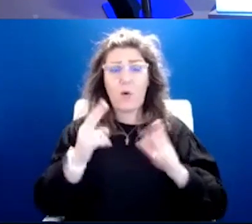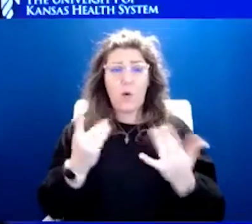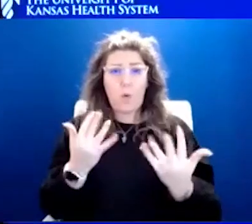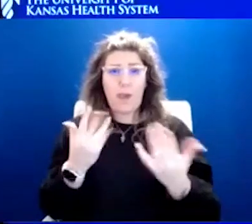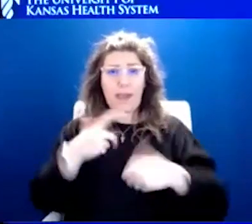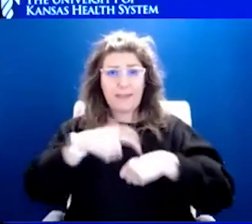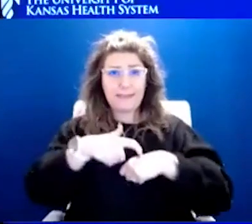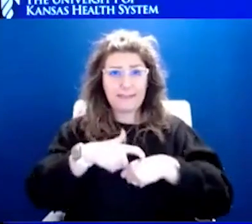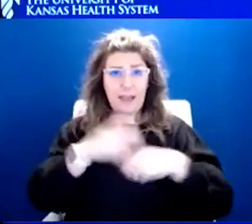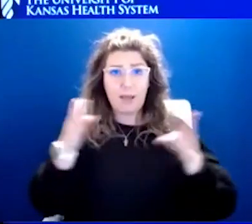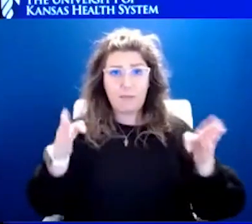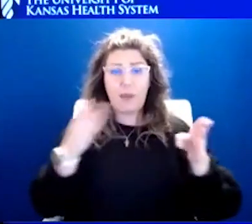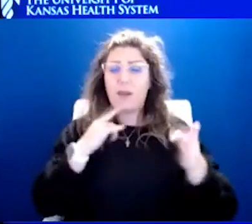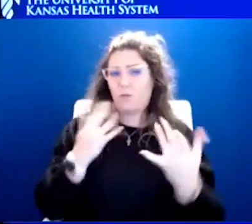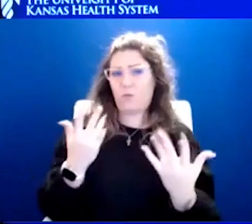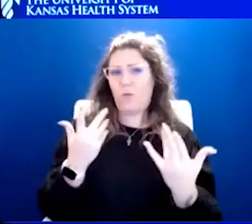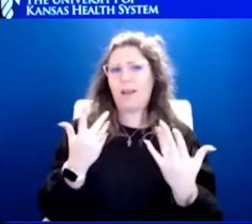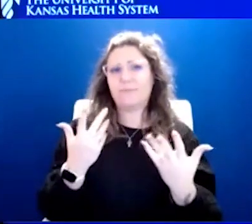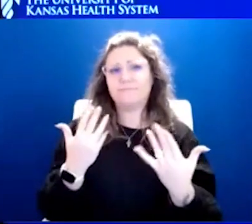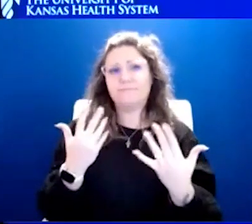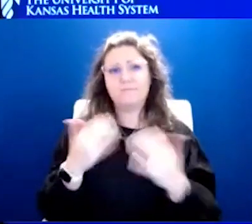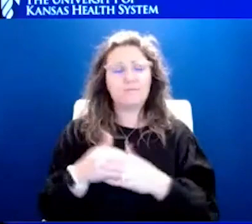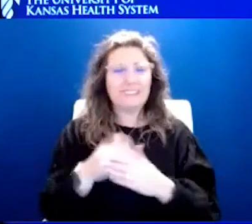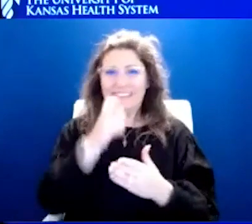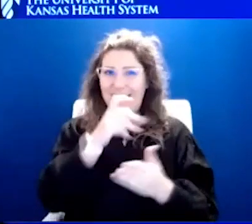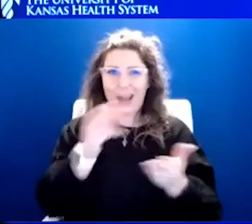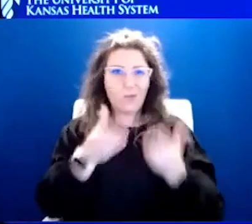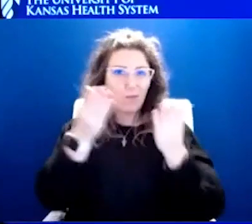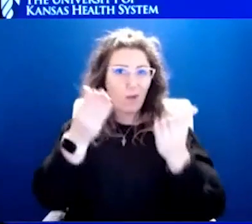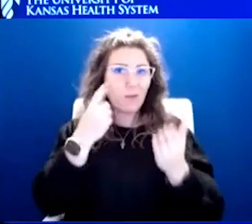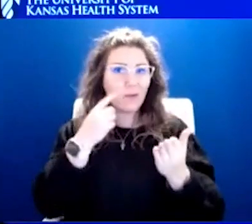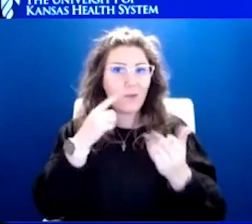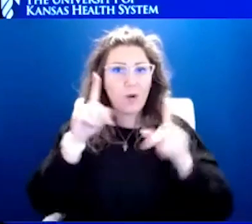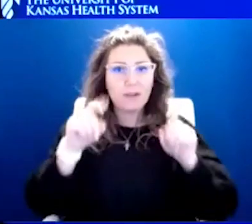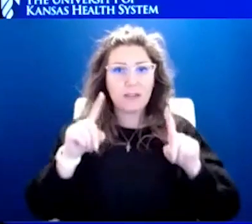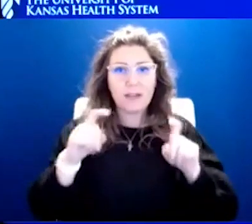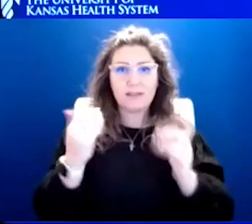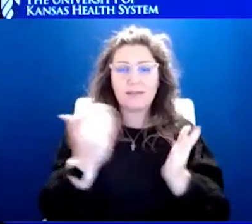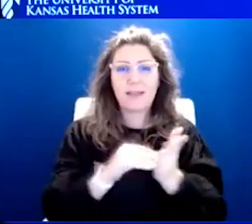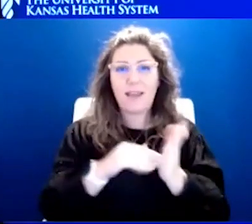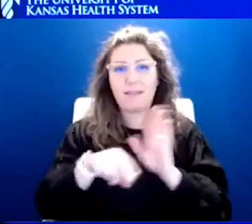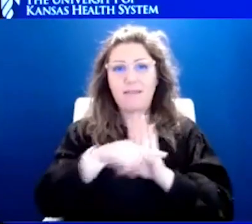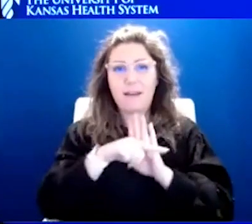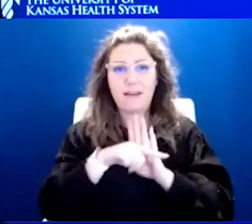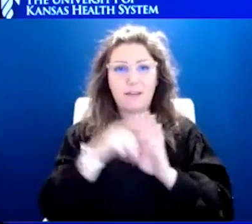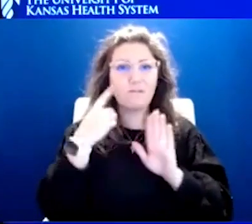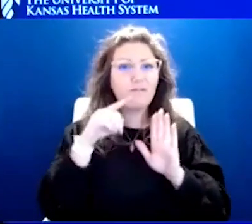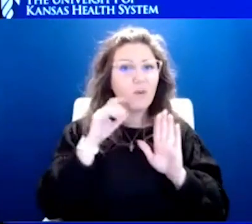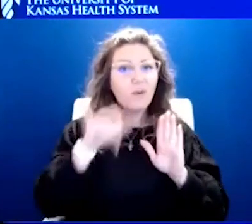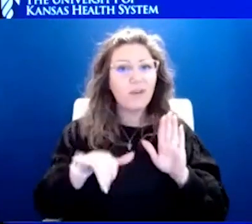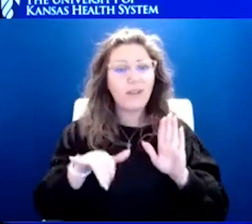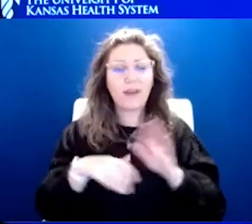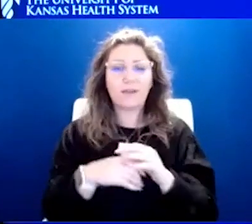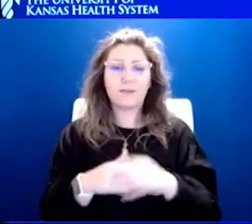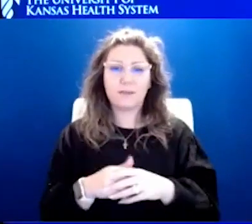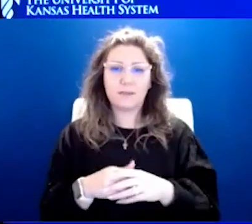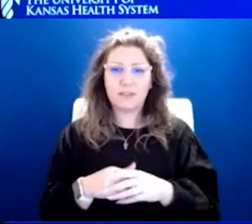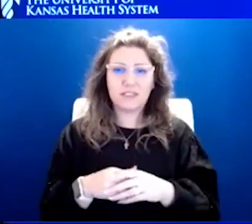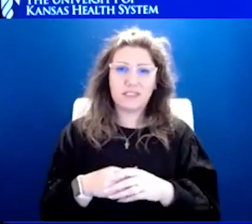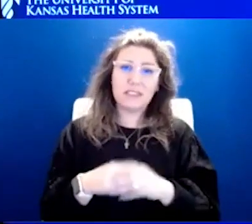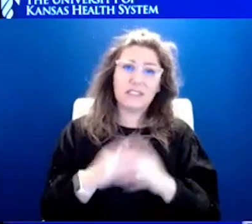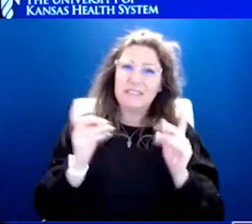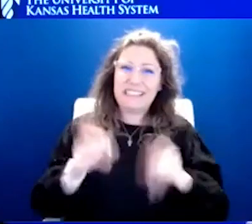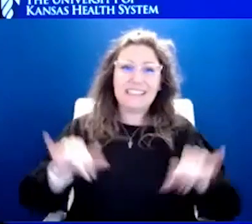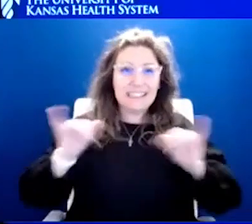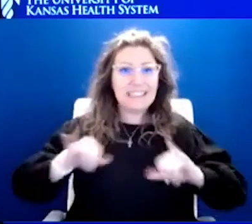We would just wait out the time period. There's not a recommendation to really test negative for that. That's been fairly consistent through